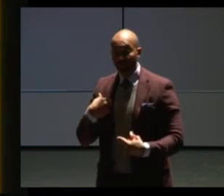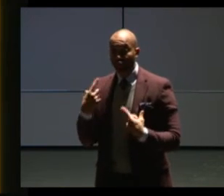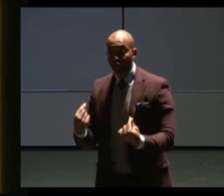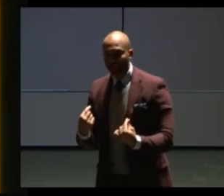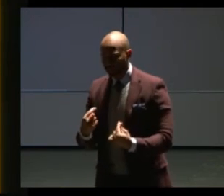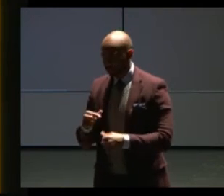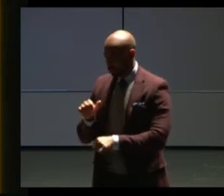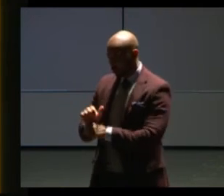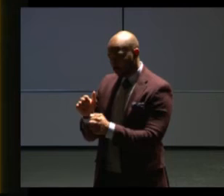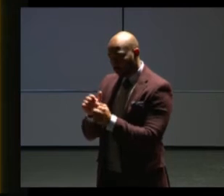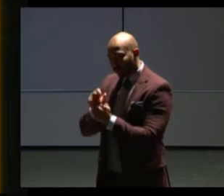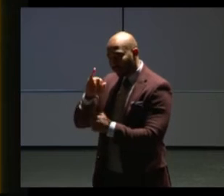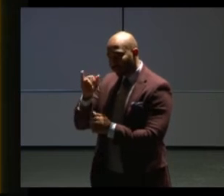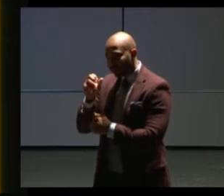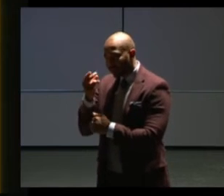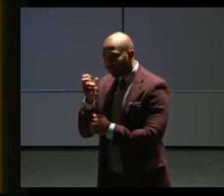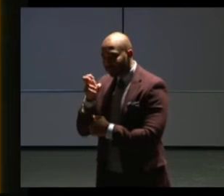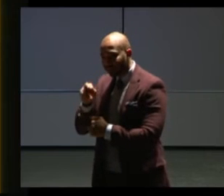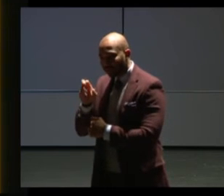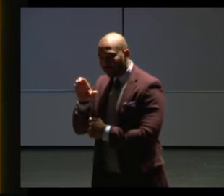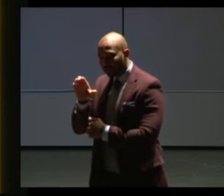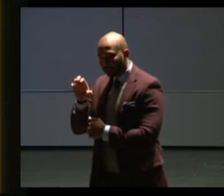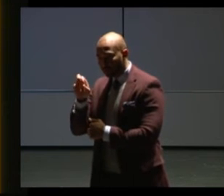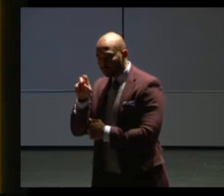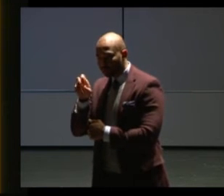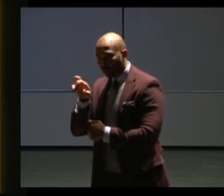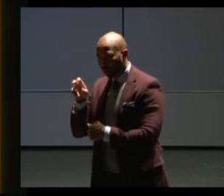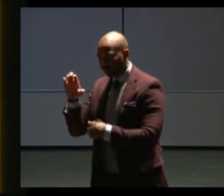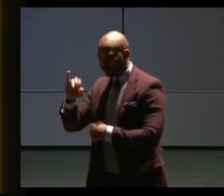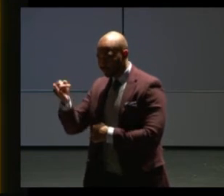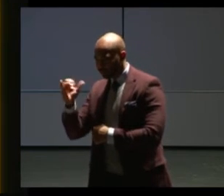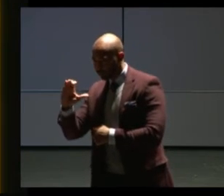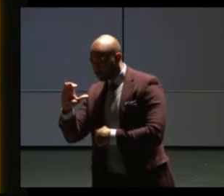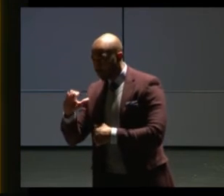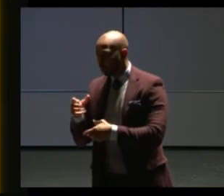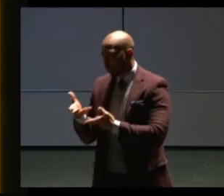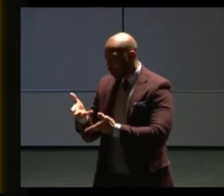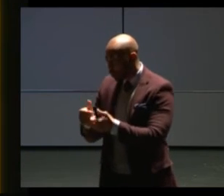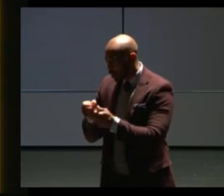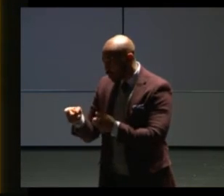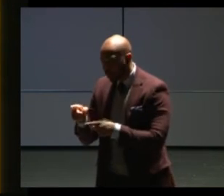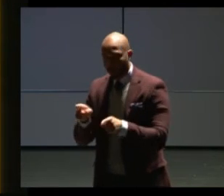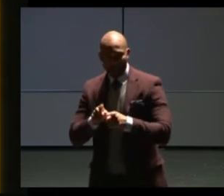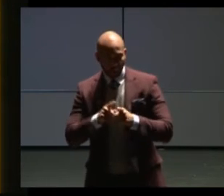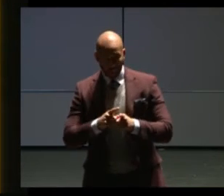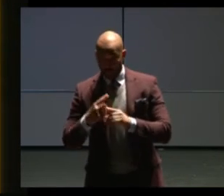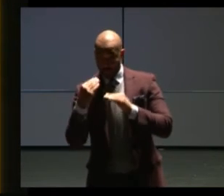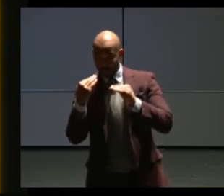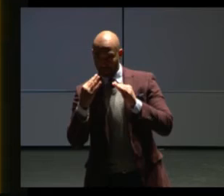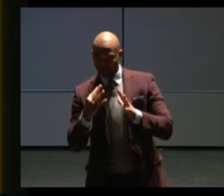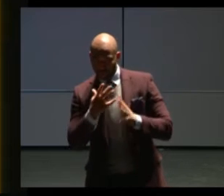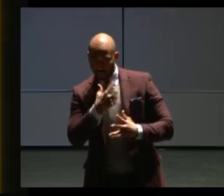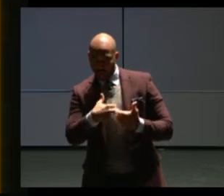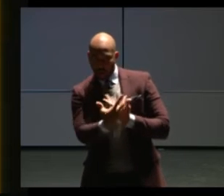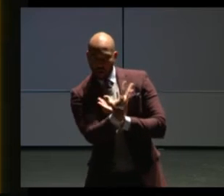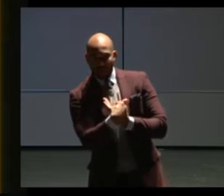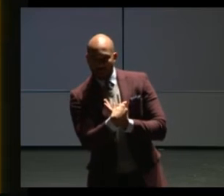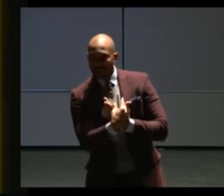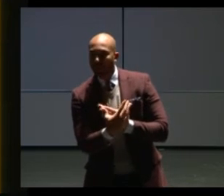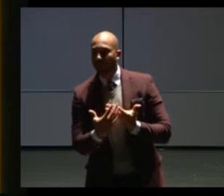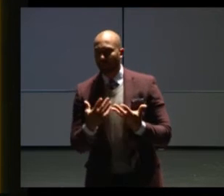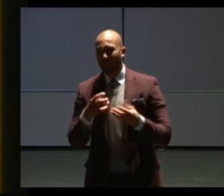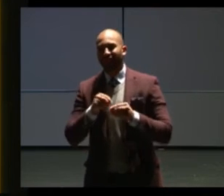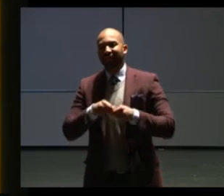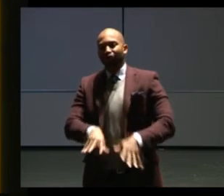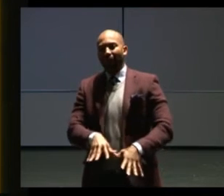Johnson Controls work in executive education, as well as continuing with the professorship that they had named, but they had dropped it.